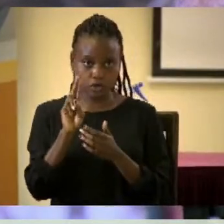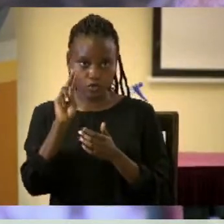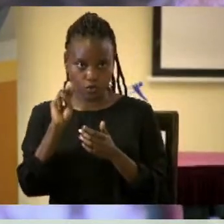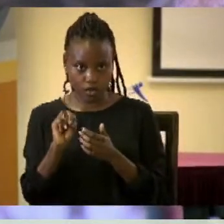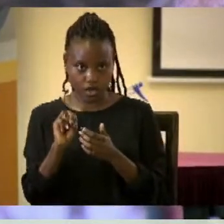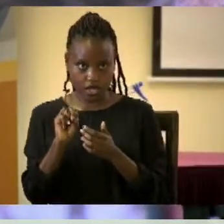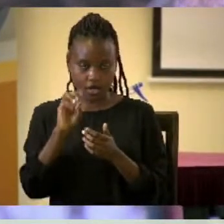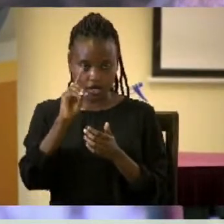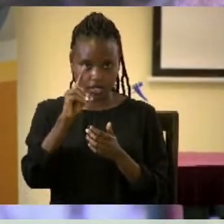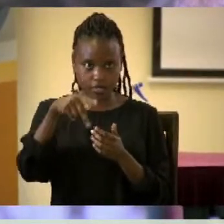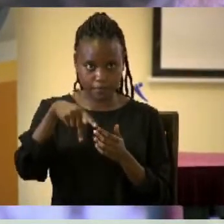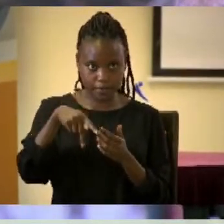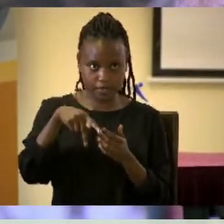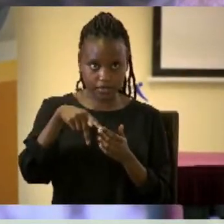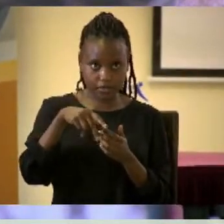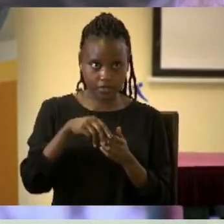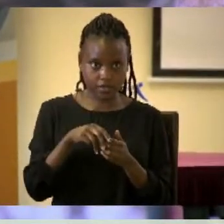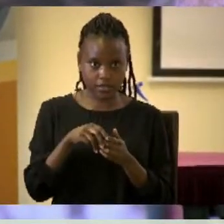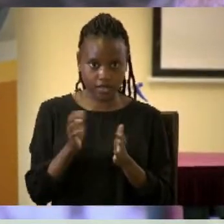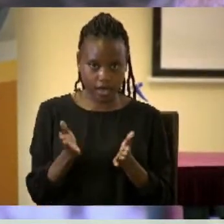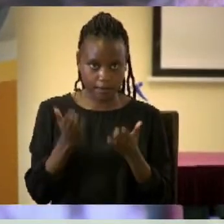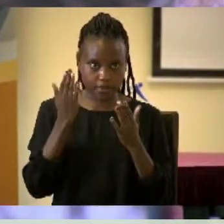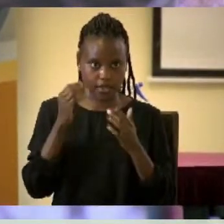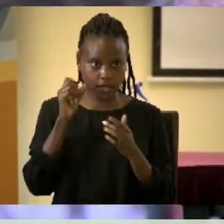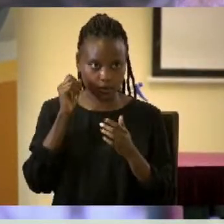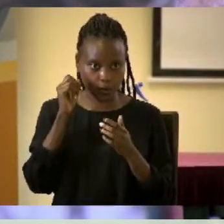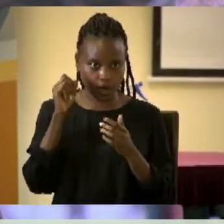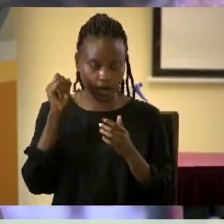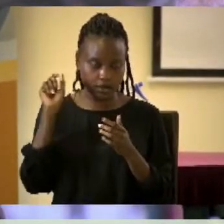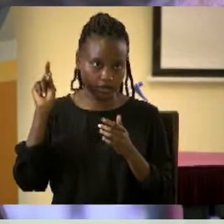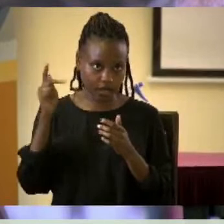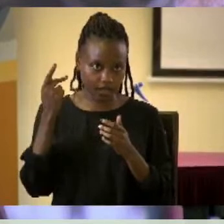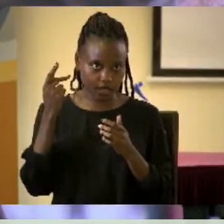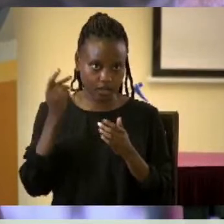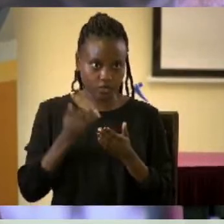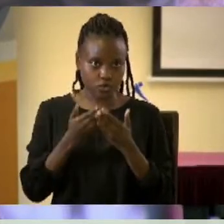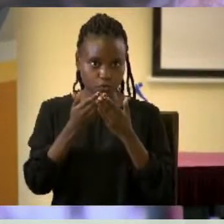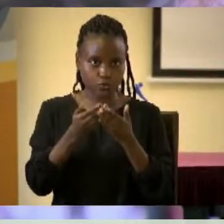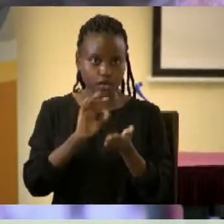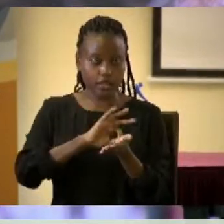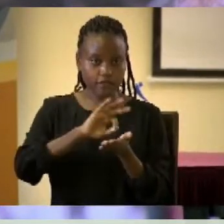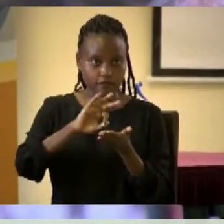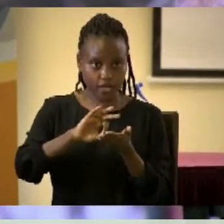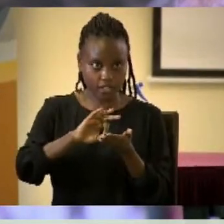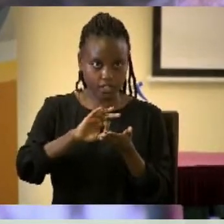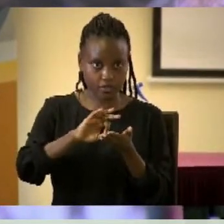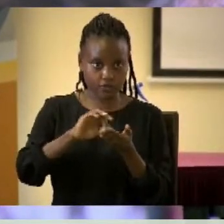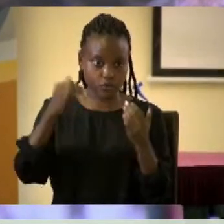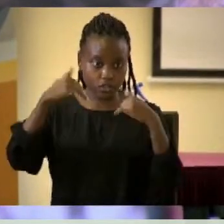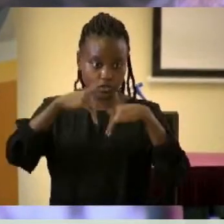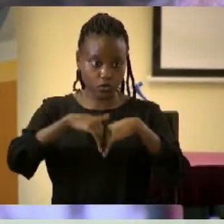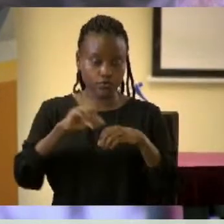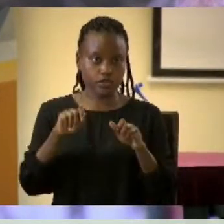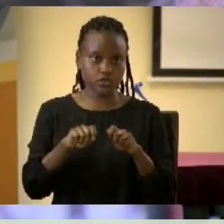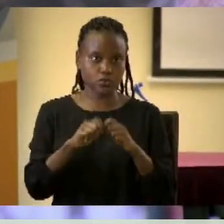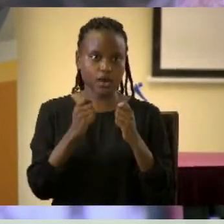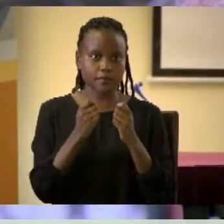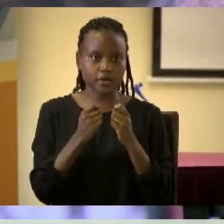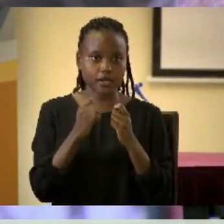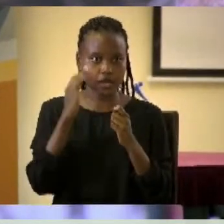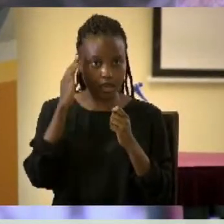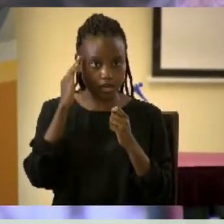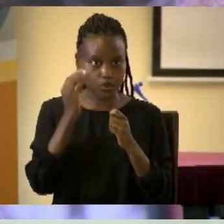Development Programme, Mkeni wa Kenya for providing the funding that enabled this conference to take place. I know this is money